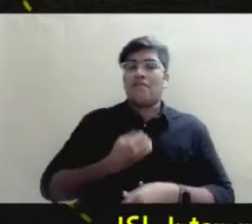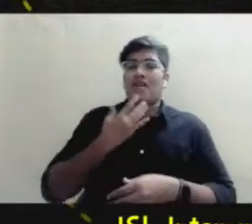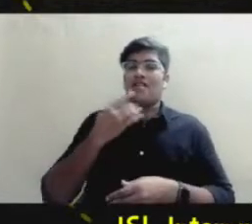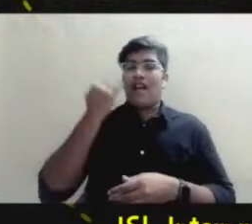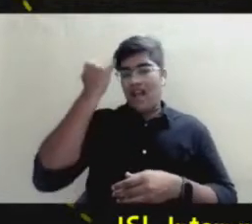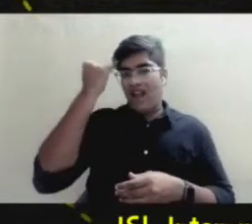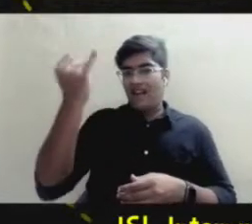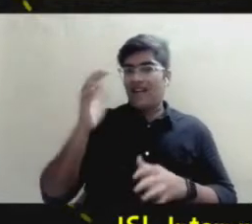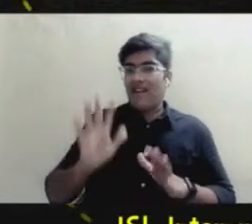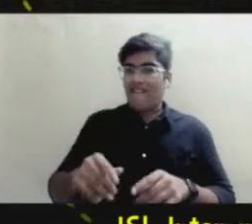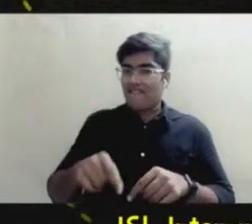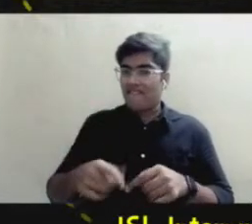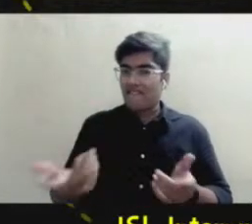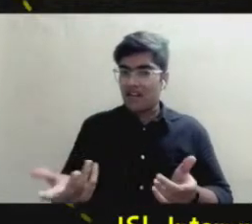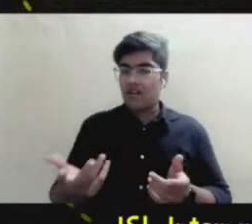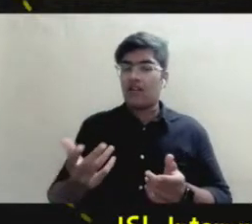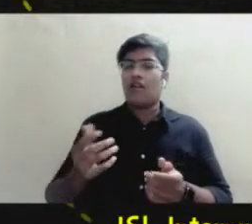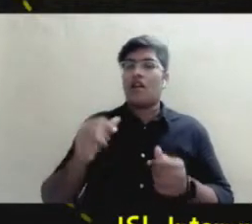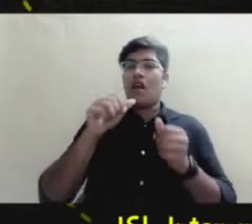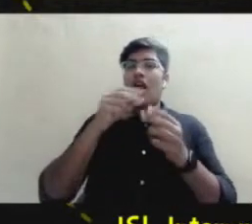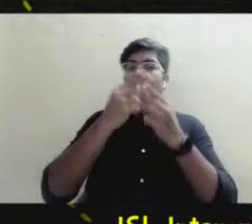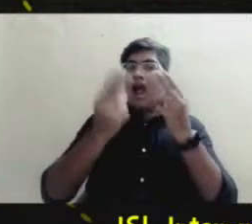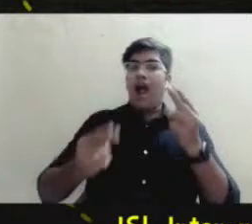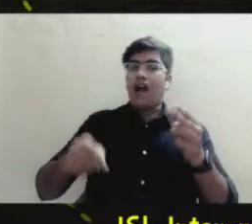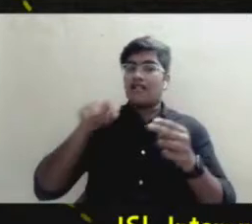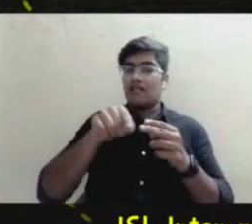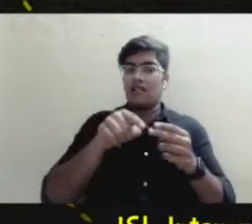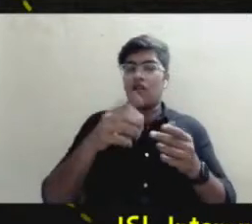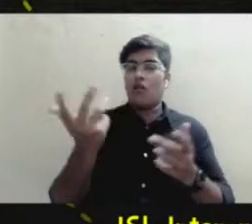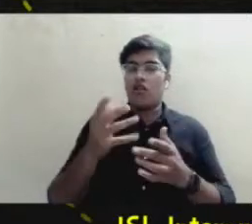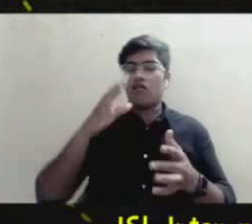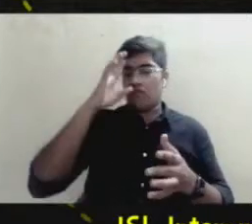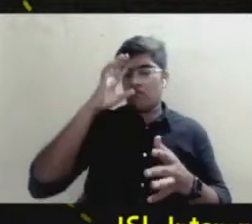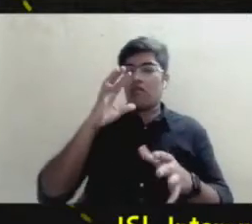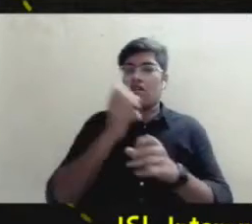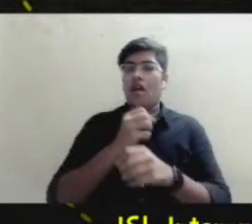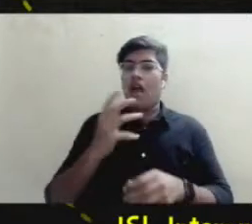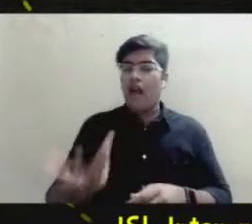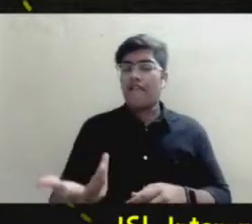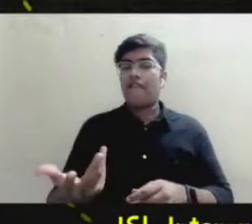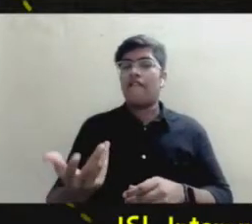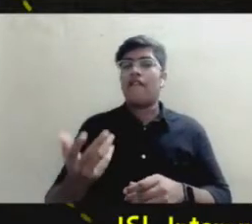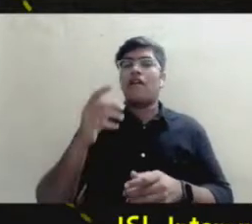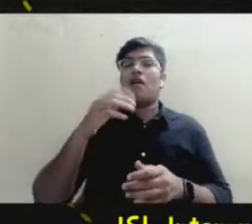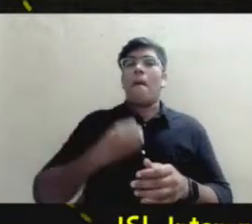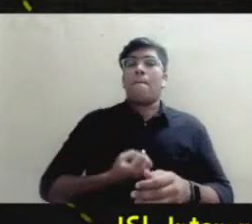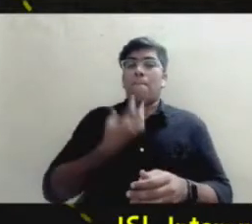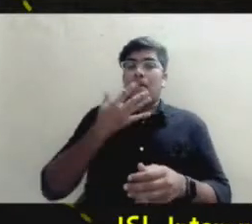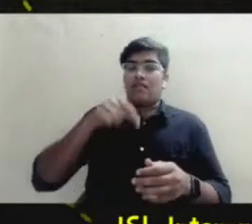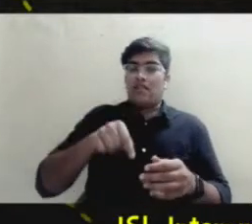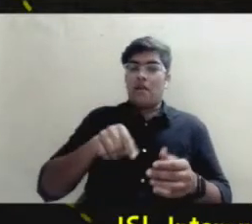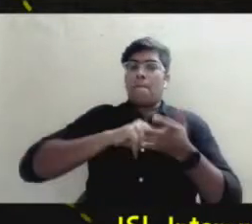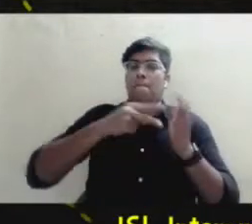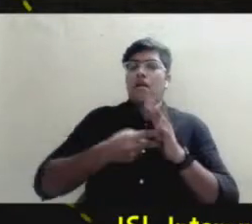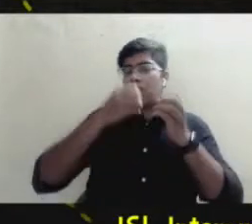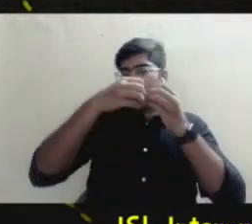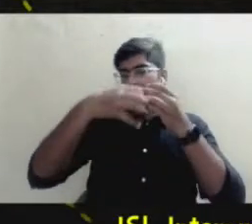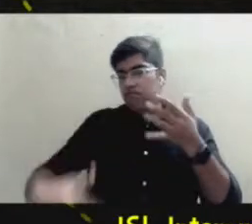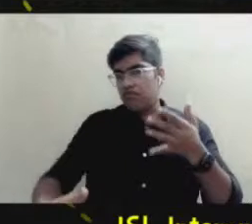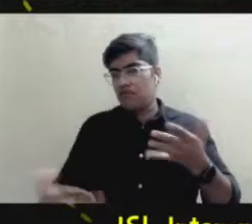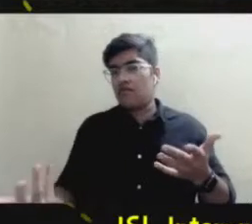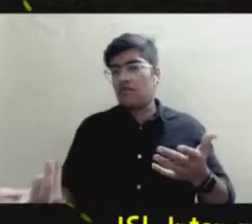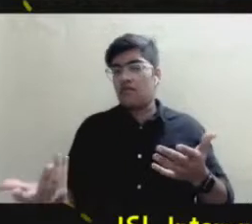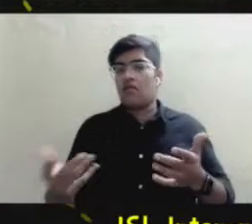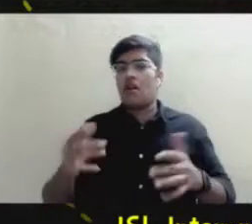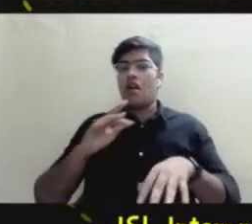arts actually recognize and accommodate numerous definitions of pleasure, that the sensory pleasure of nature and